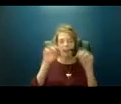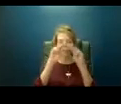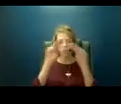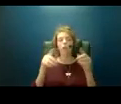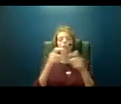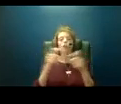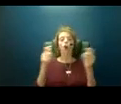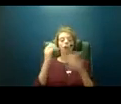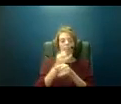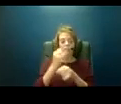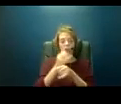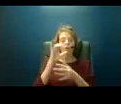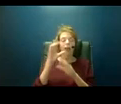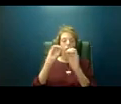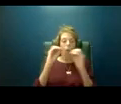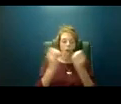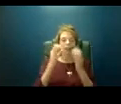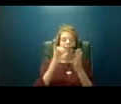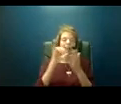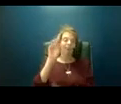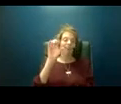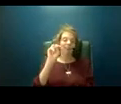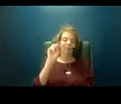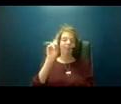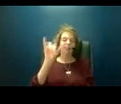scale institutions and organizations, the Kennedy Center